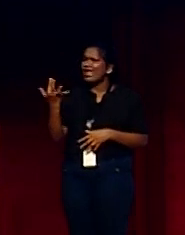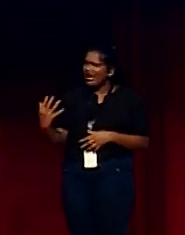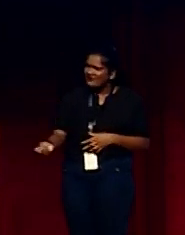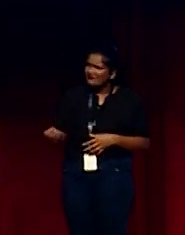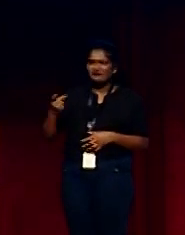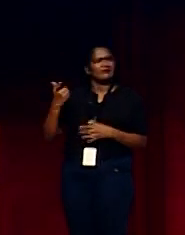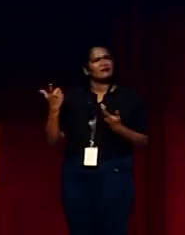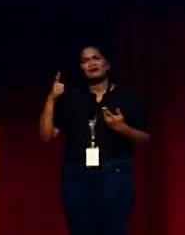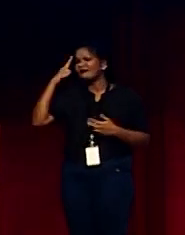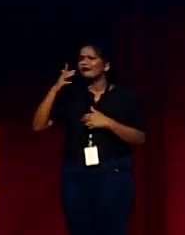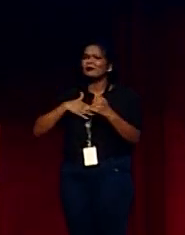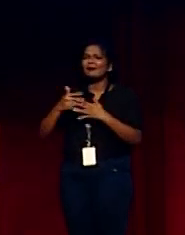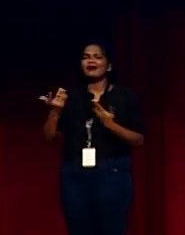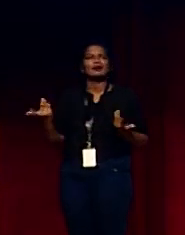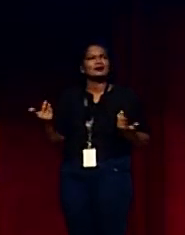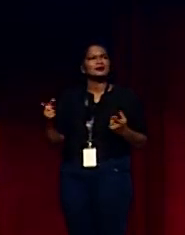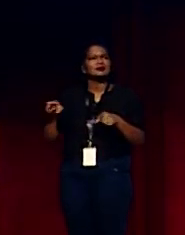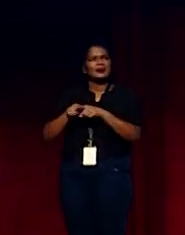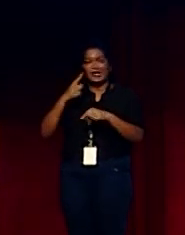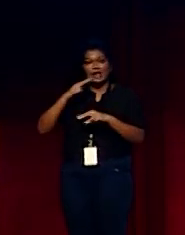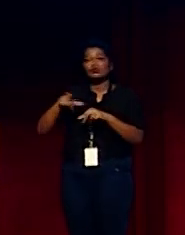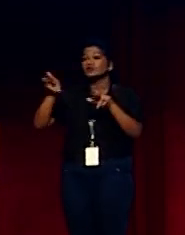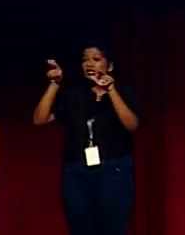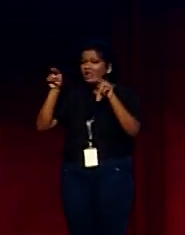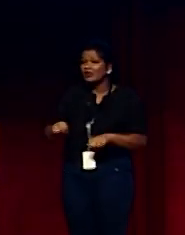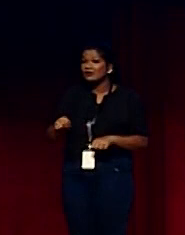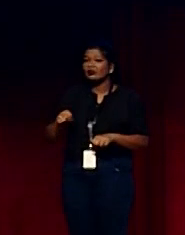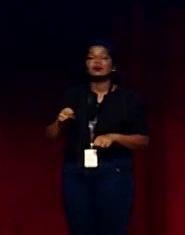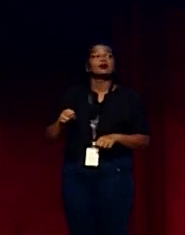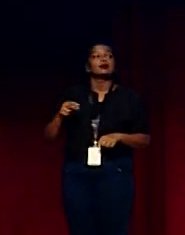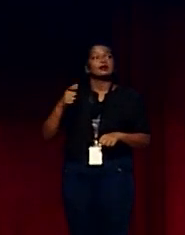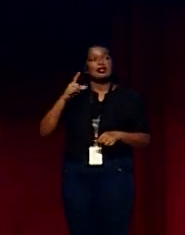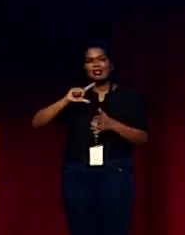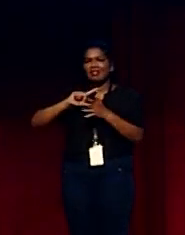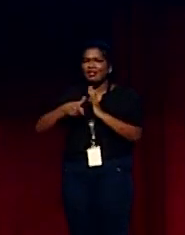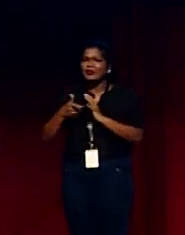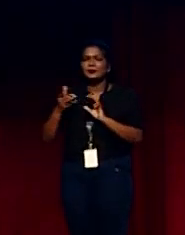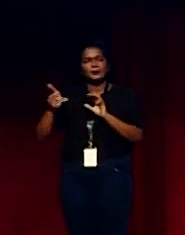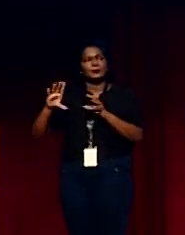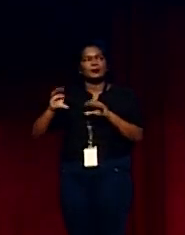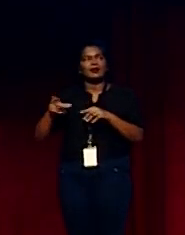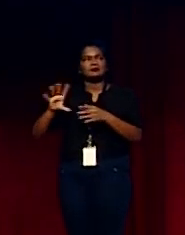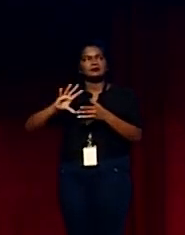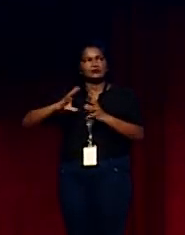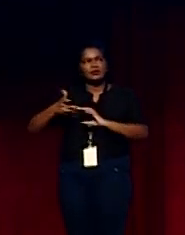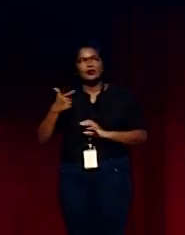you author, and in what normal environment you author it in. As long as you translate it right, and as long as you